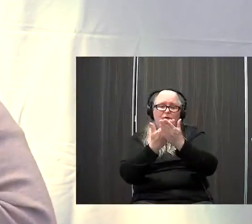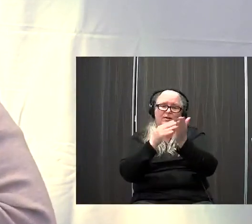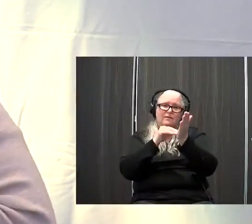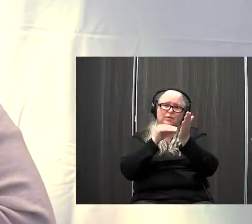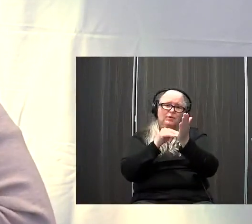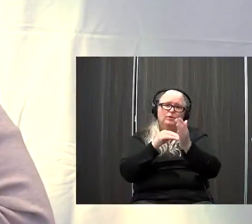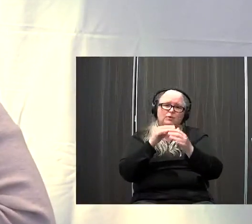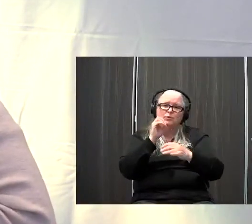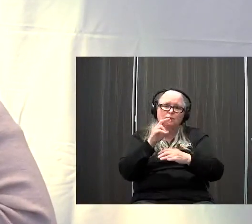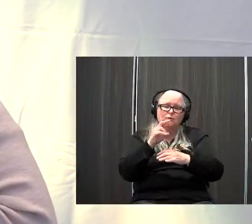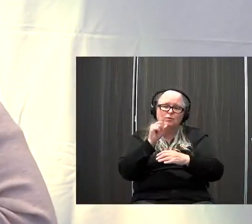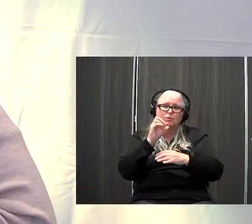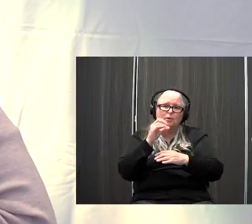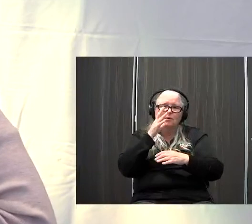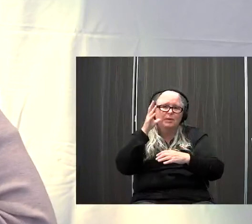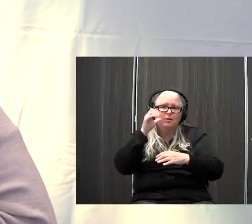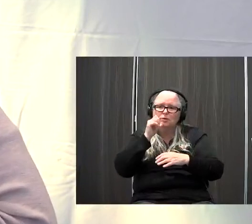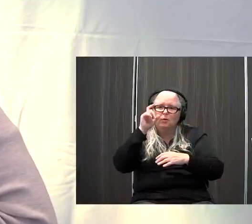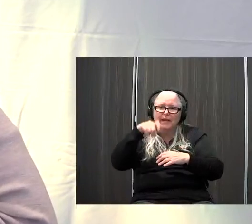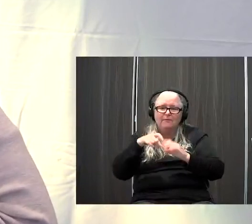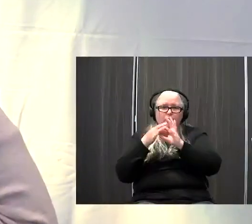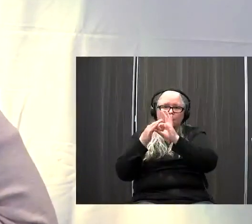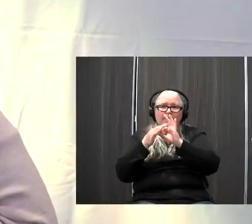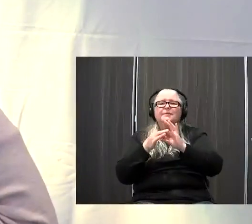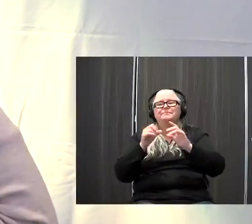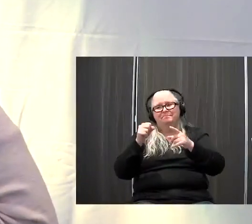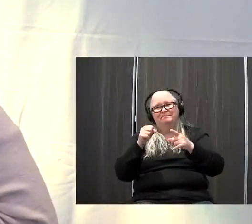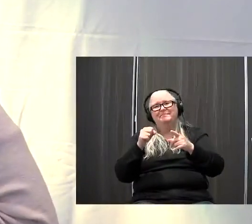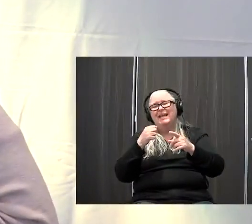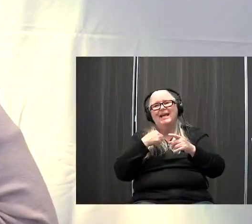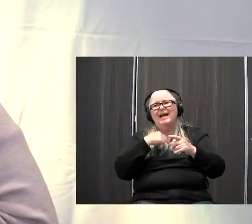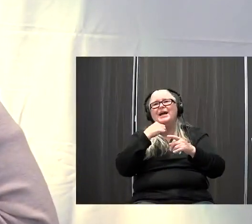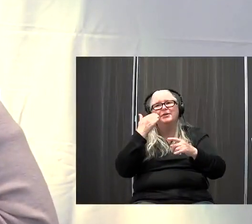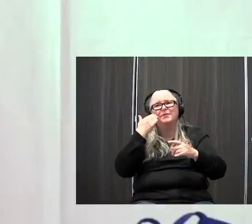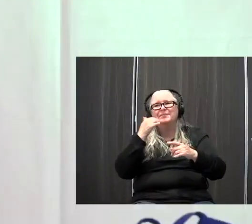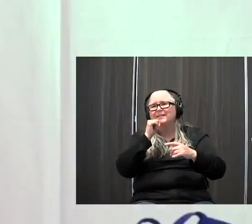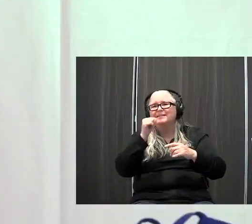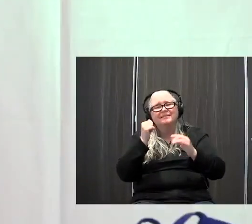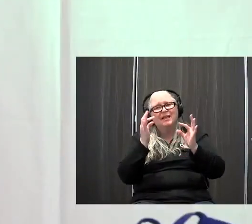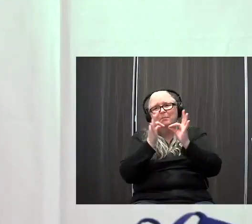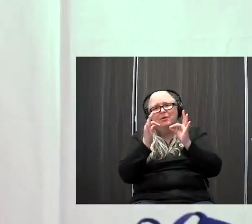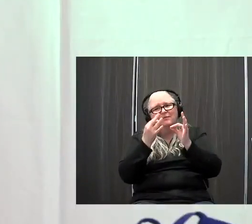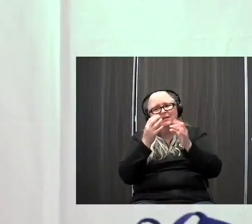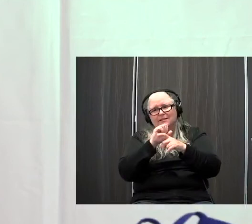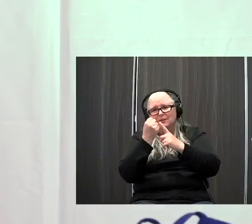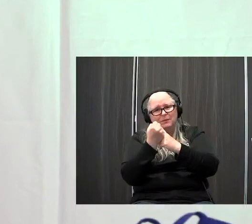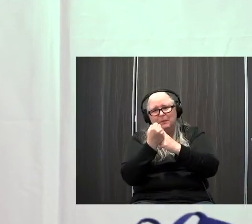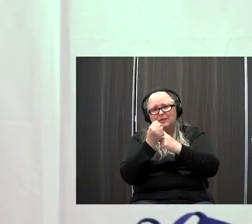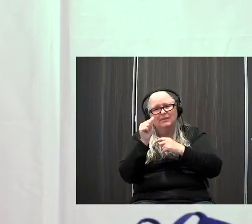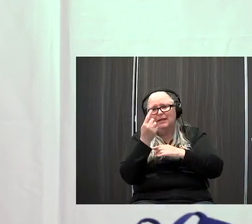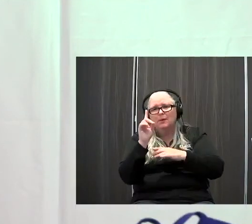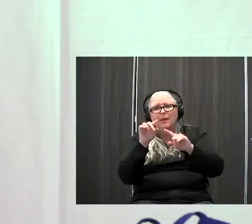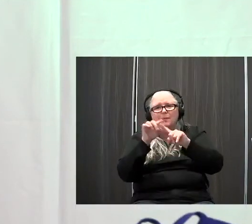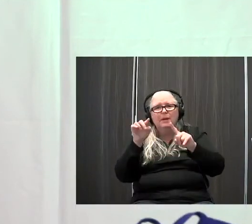parents aren't falling into that role? Yeah, it's not perfect anywhere, but I think sometimes there's more of these complex